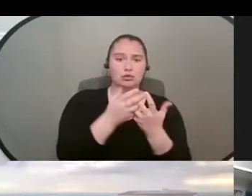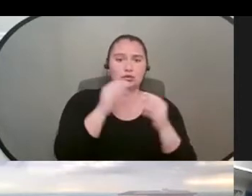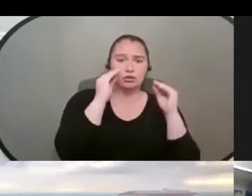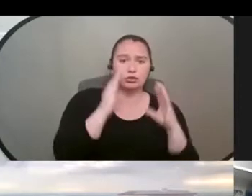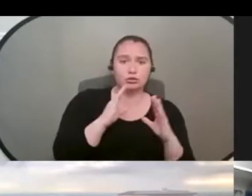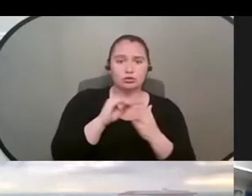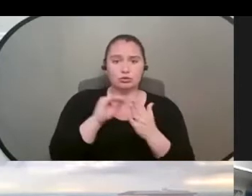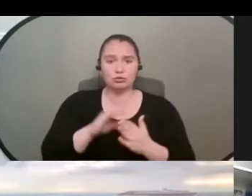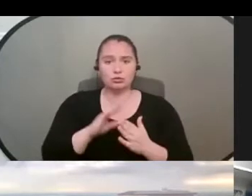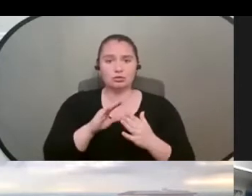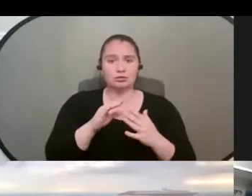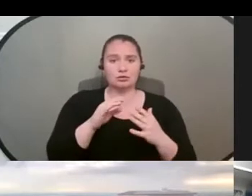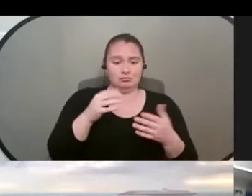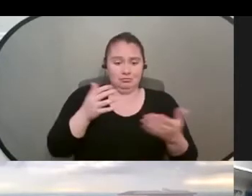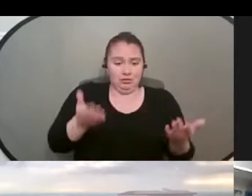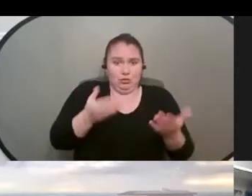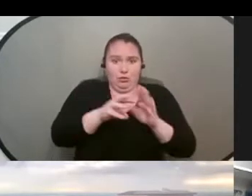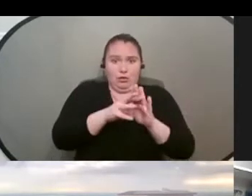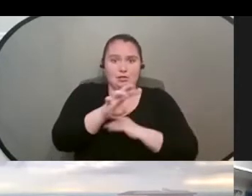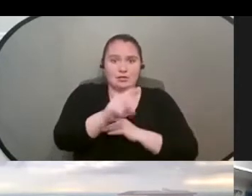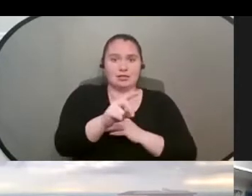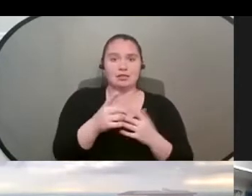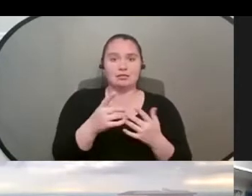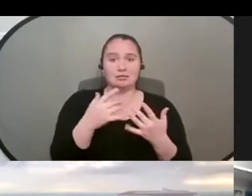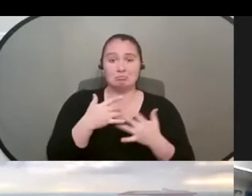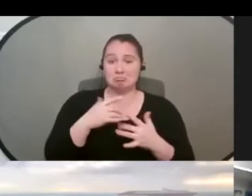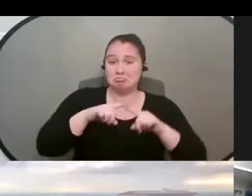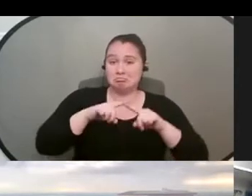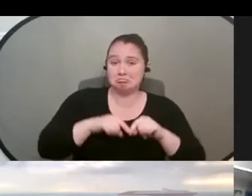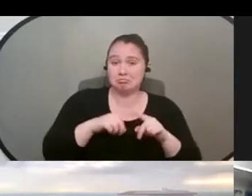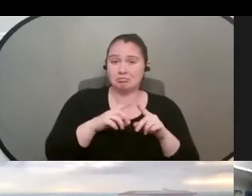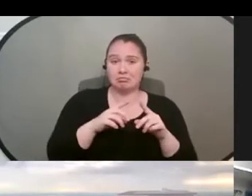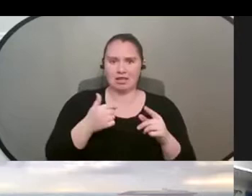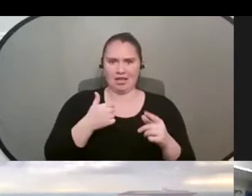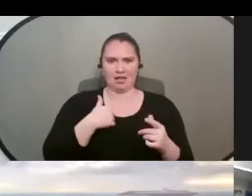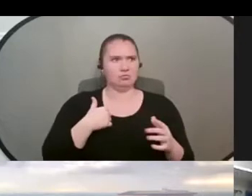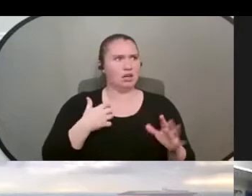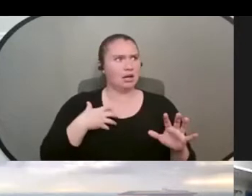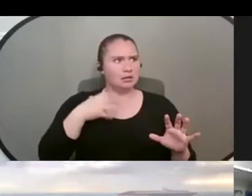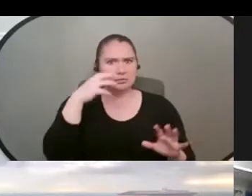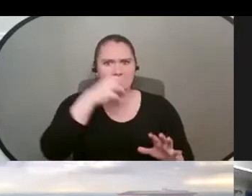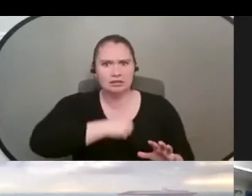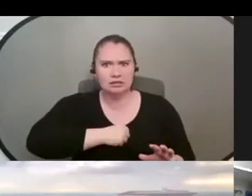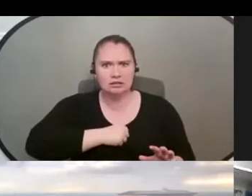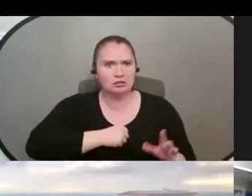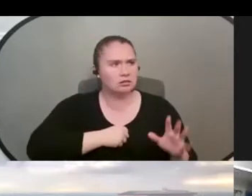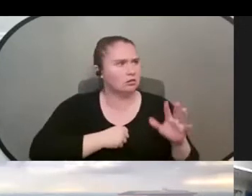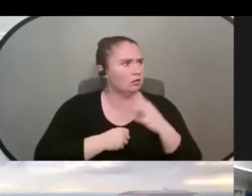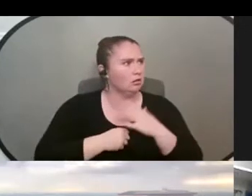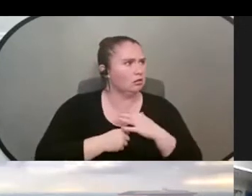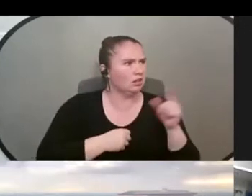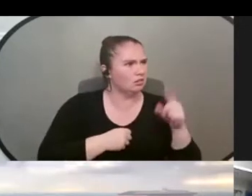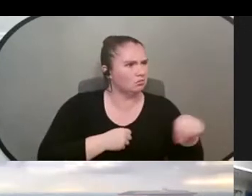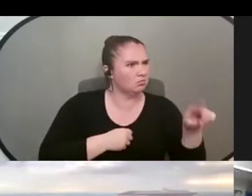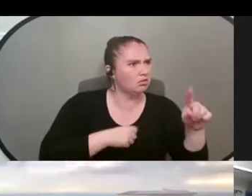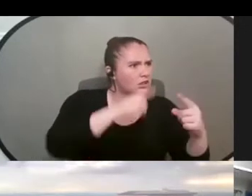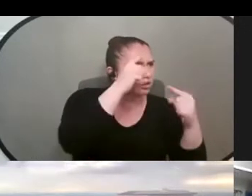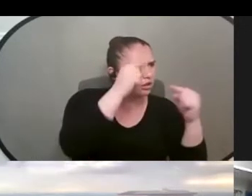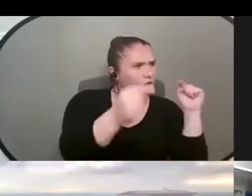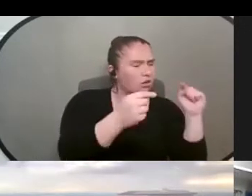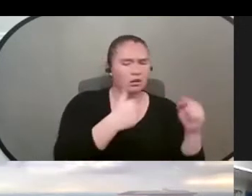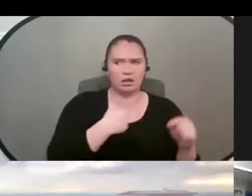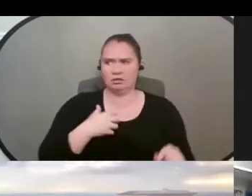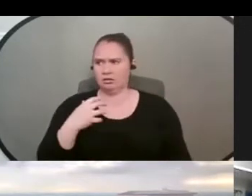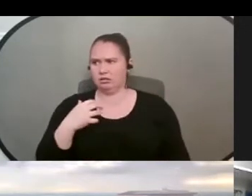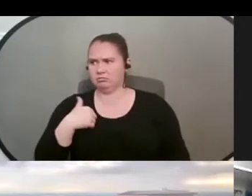in light of the demographic trends? Or what am I missing? Because I found it to be persuasive. And what am I missing among our other of